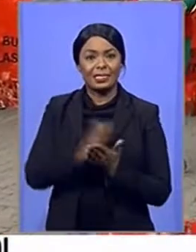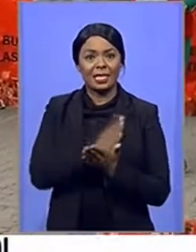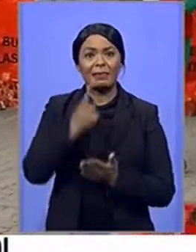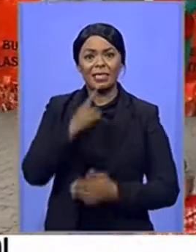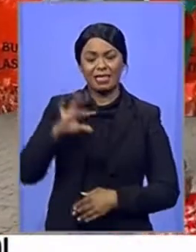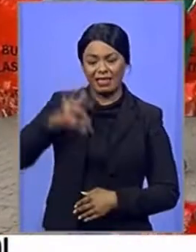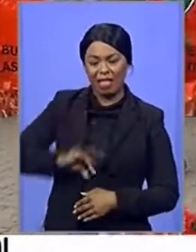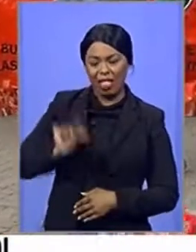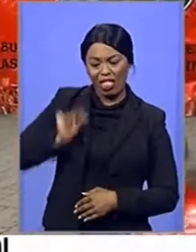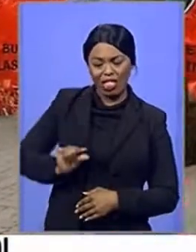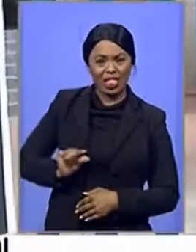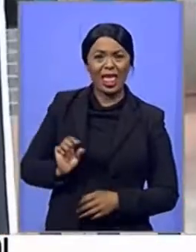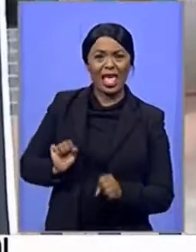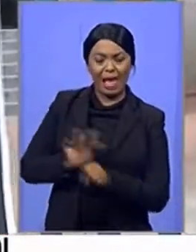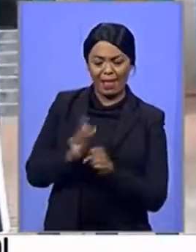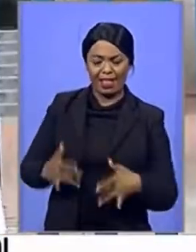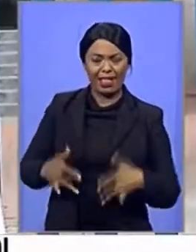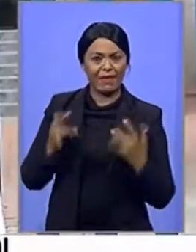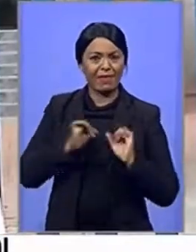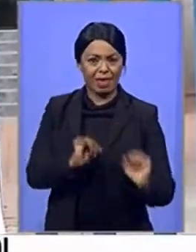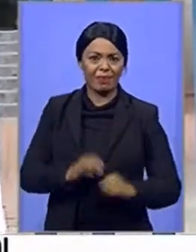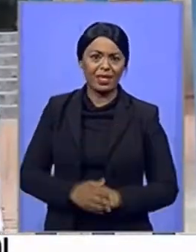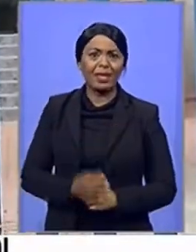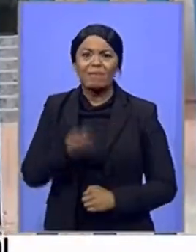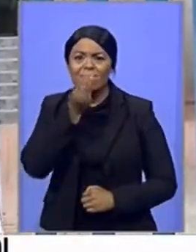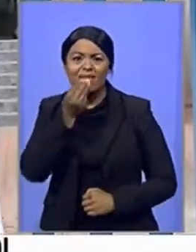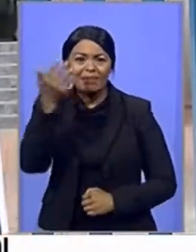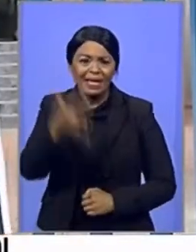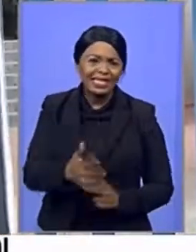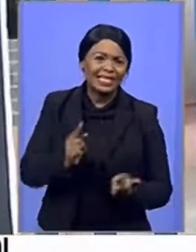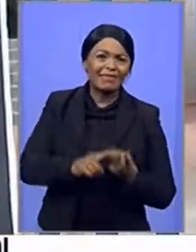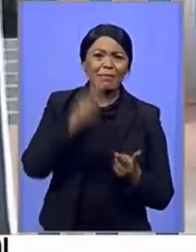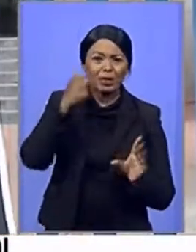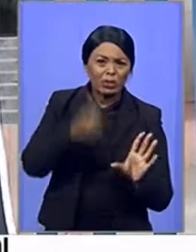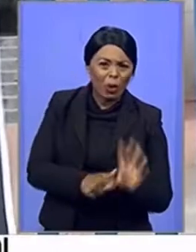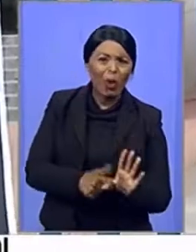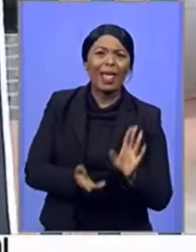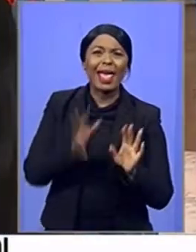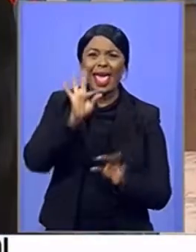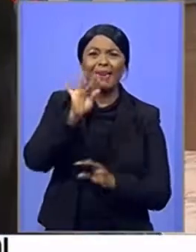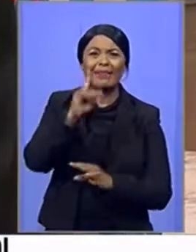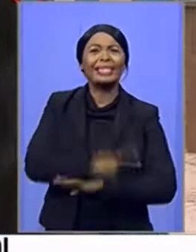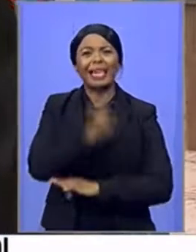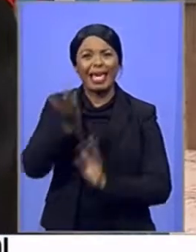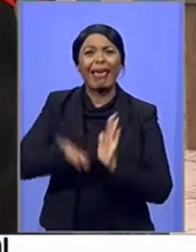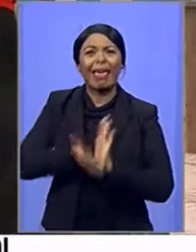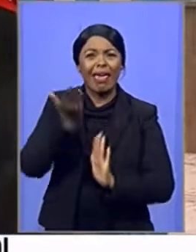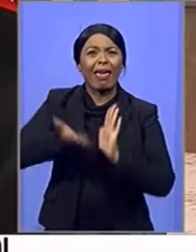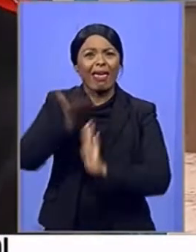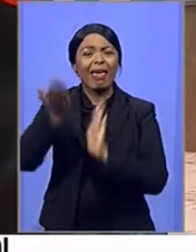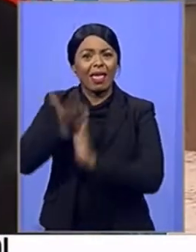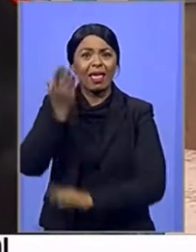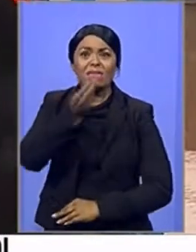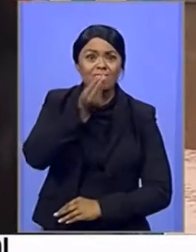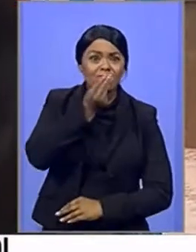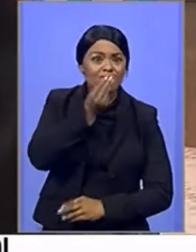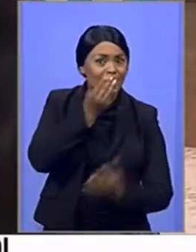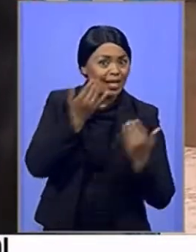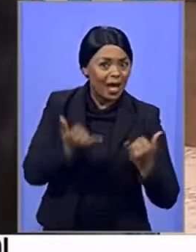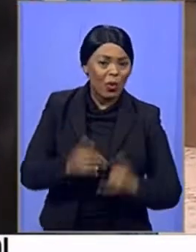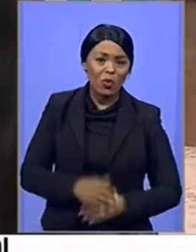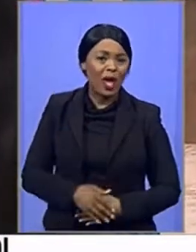gampe lephelo la bona. Dijo di a tura, petrol e nametša every day. Ha go tla go dijo tsa ka tlung, a